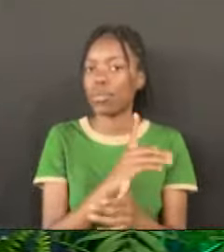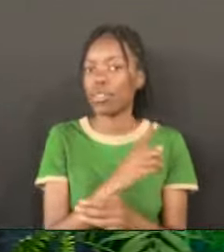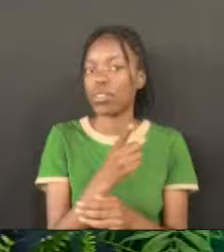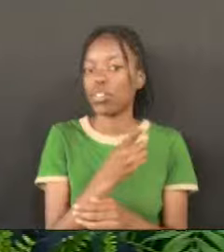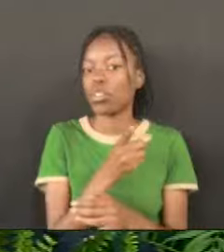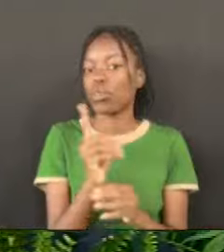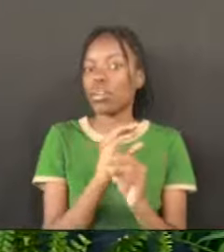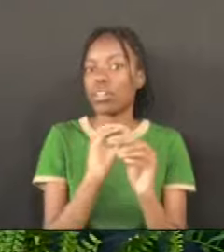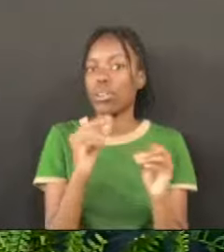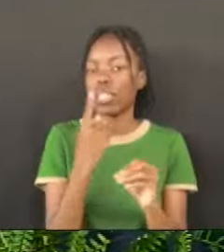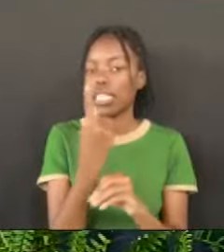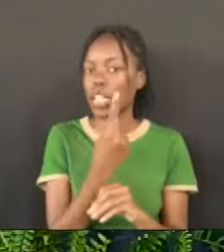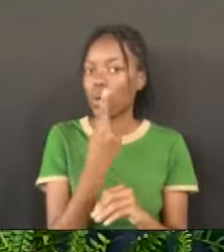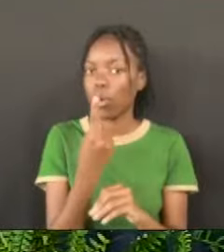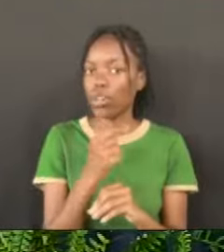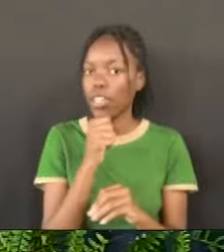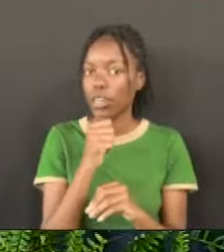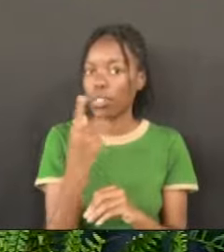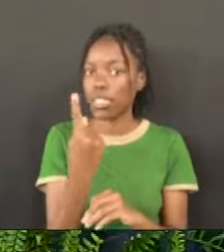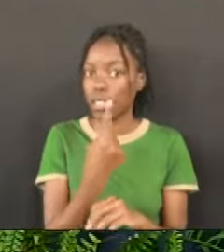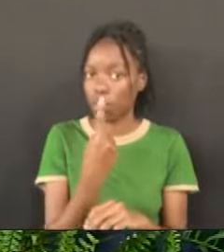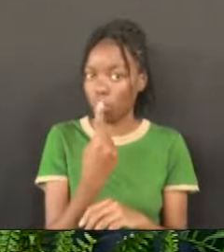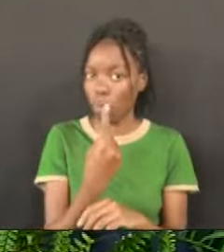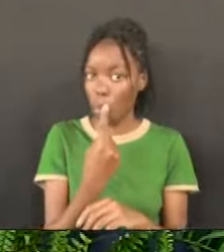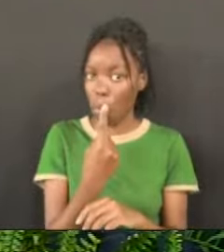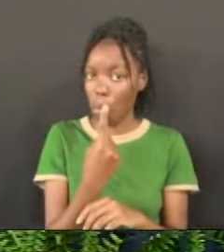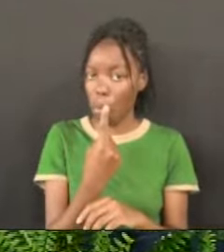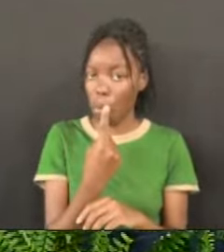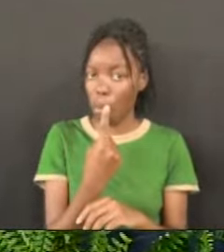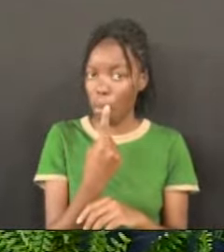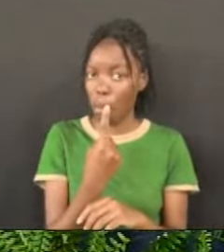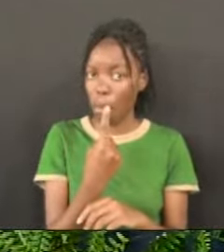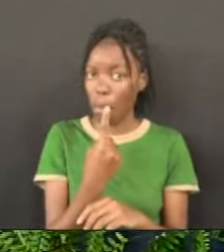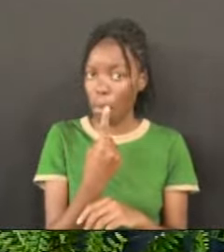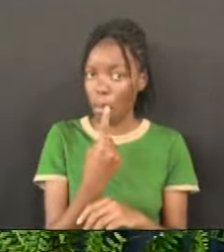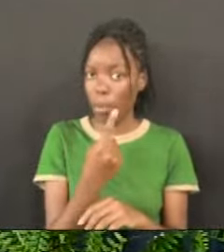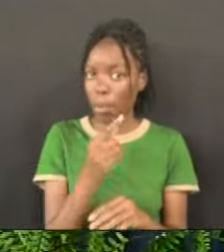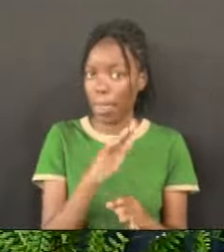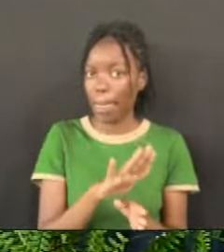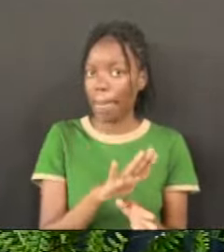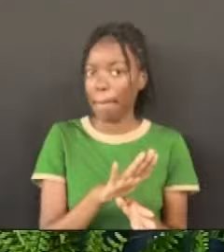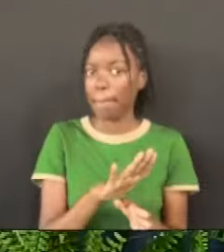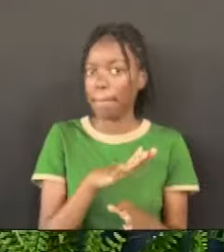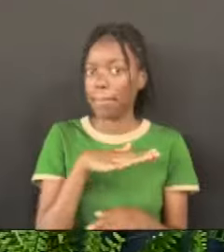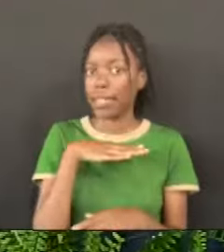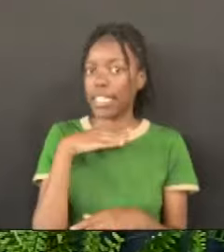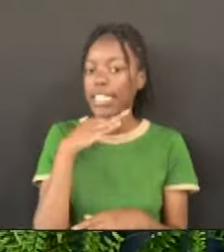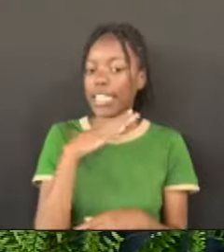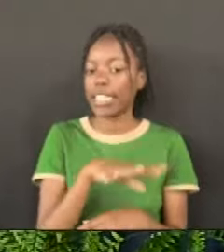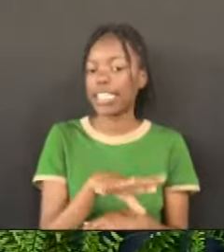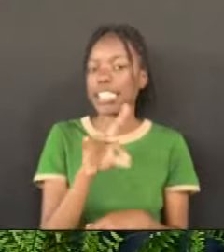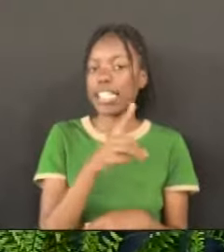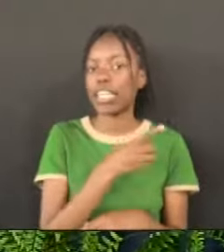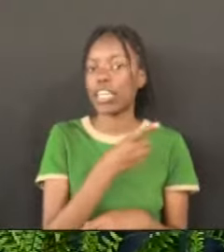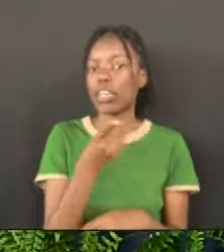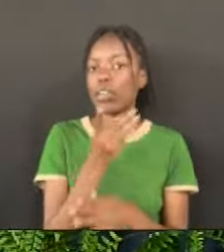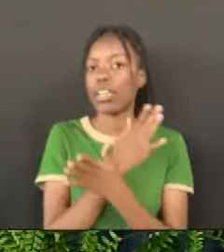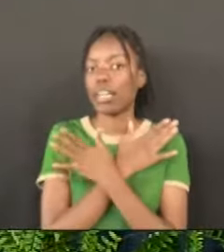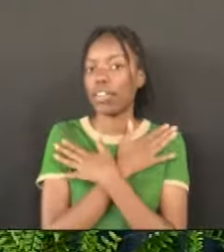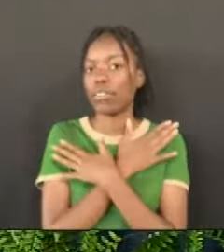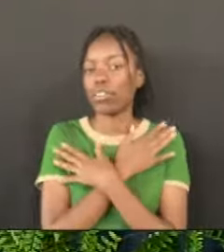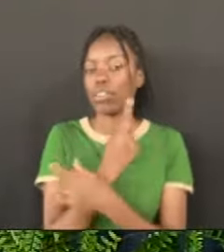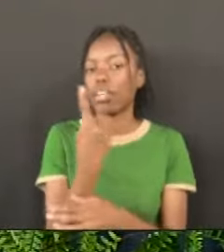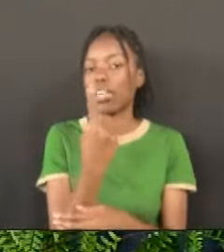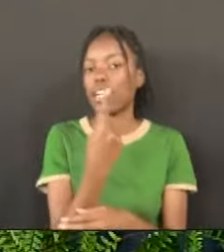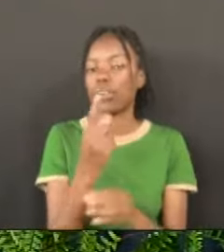alone. You are not alone. You are not alone. Has death robbed you, your loved one? You are not alone. Are